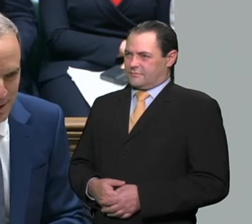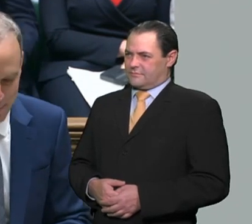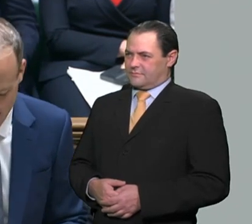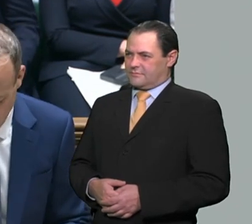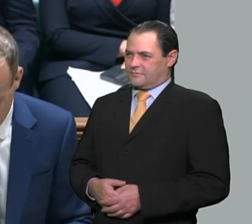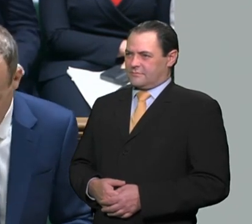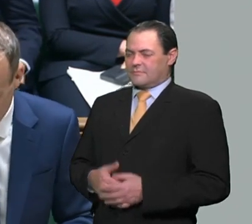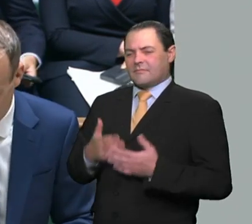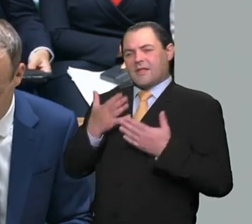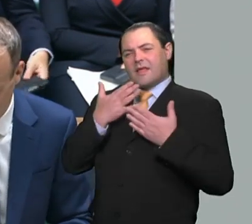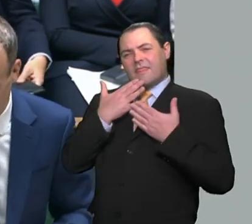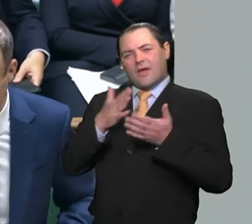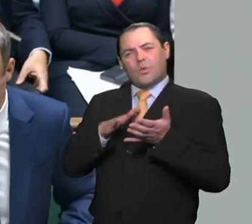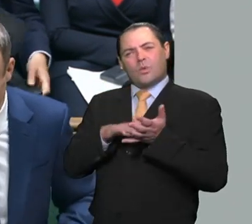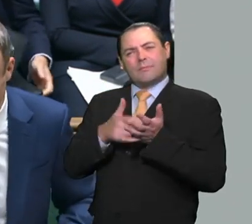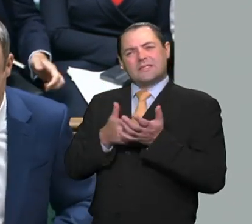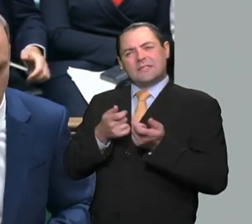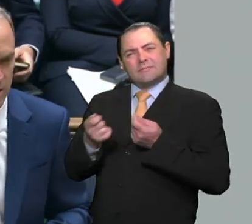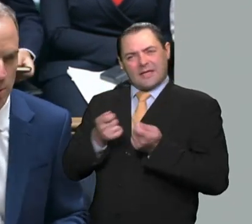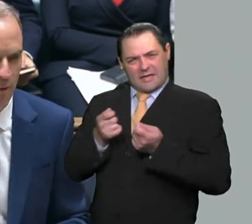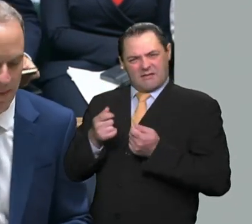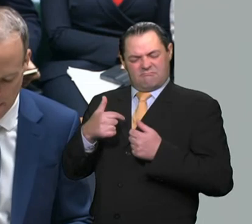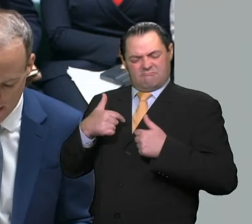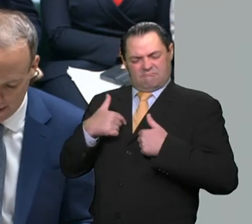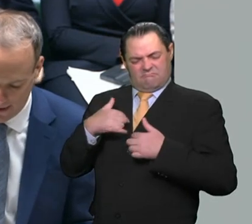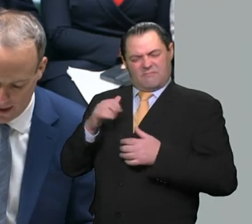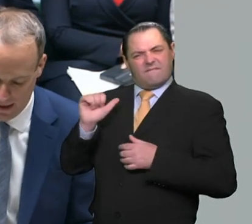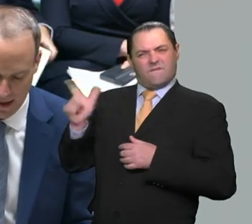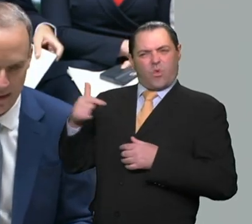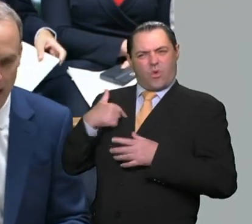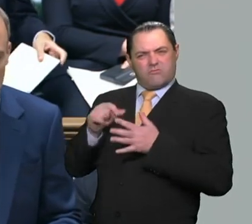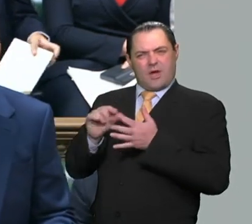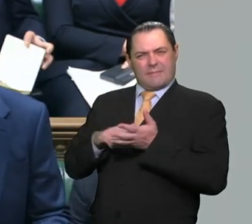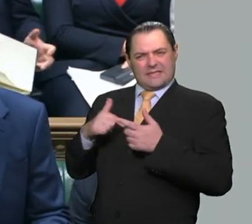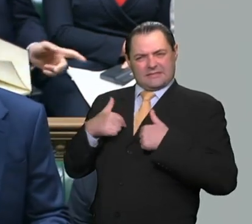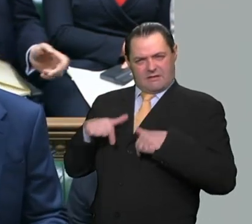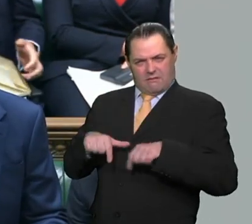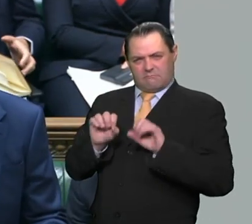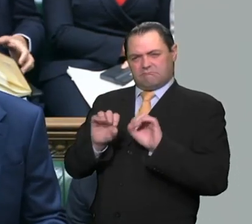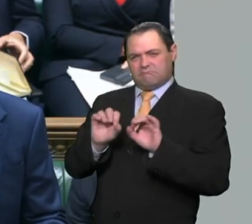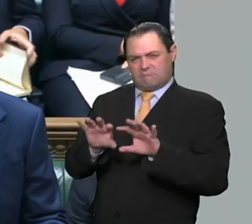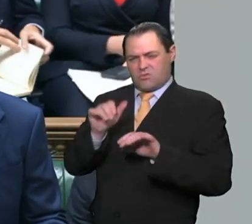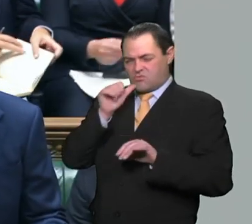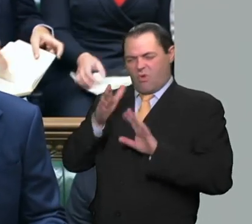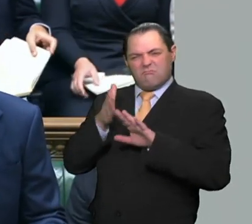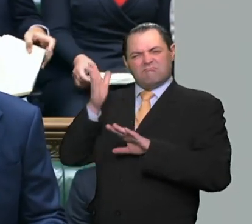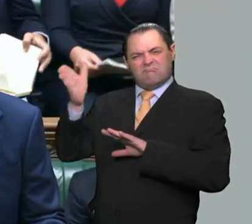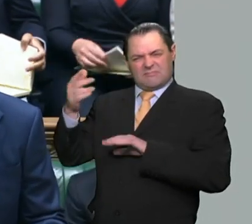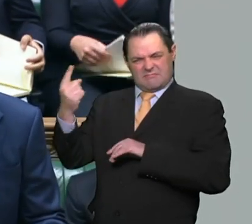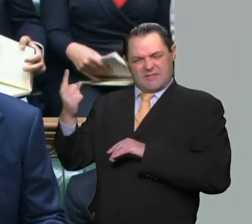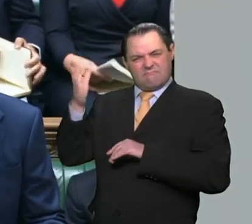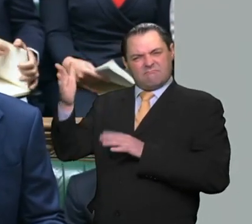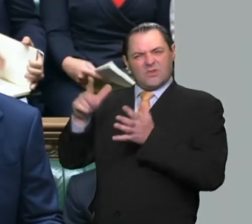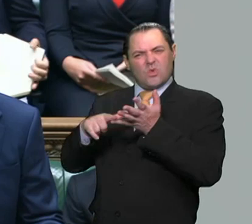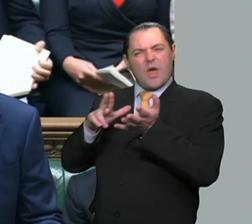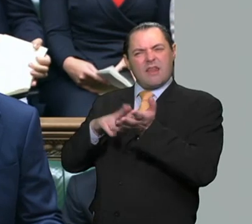Thank you, Mr. Speaker. I've been asked to reply on behalf of my right honourable friend, the Prime Minister. As the House will know, he's been at the UN General Assembly in New